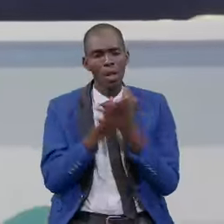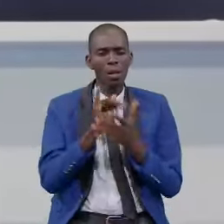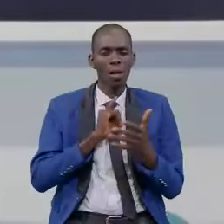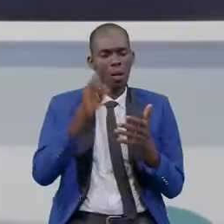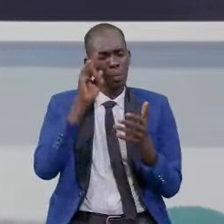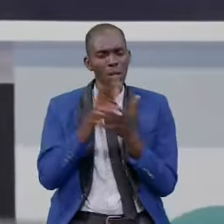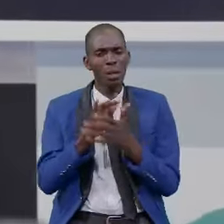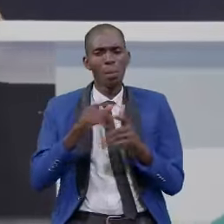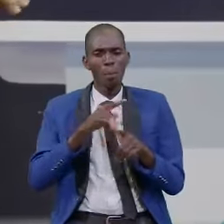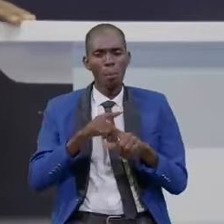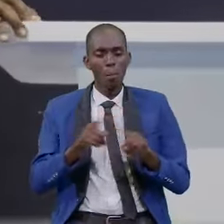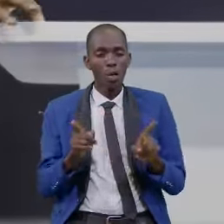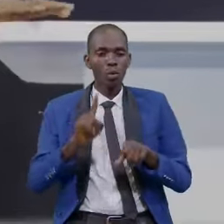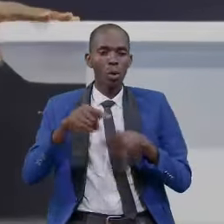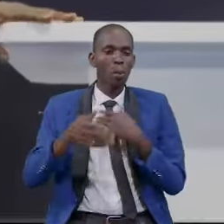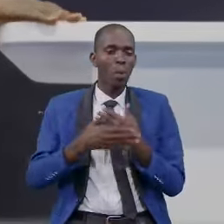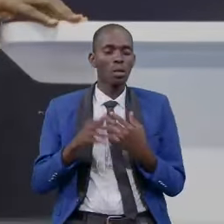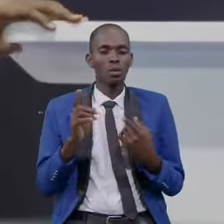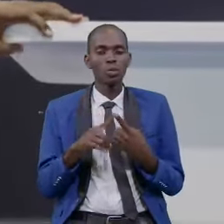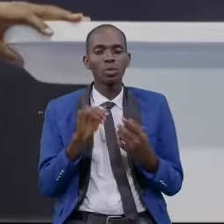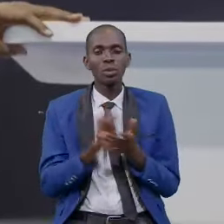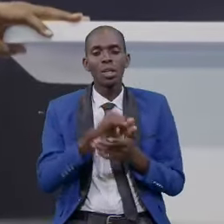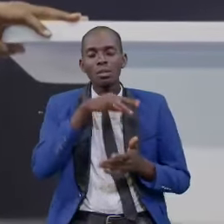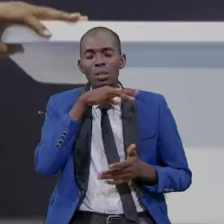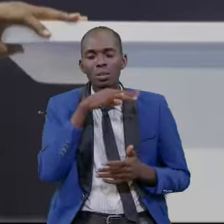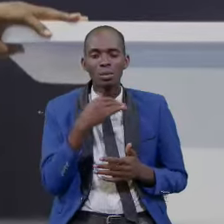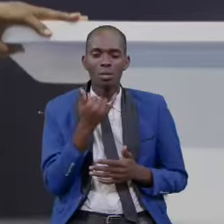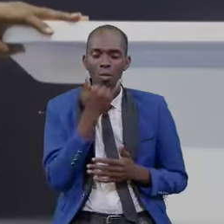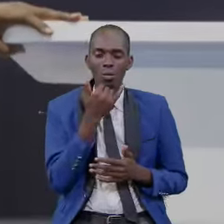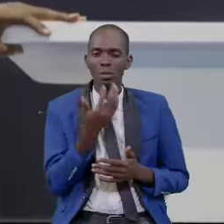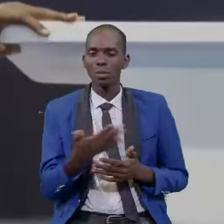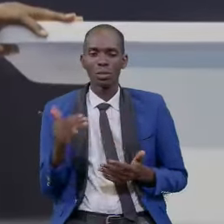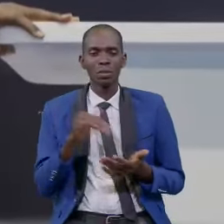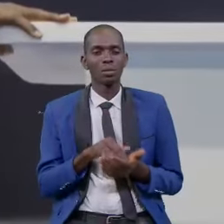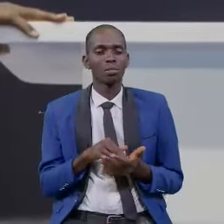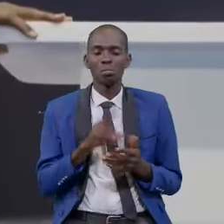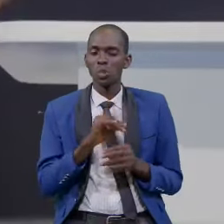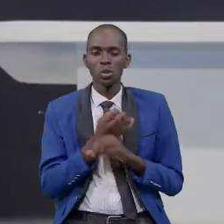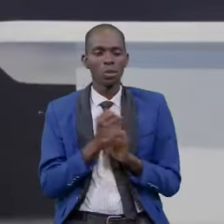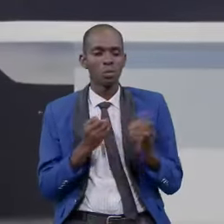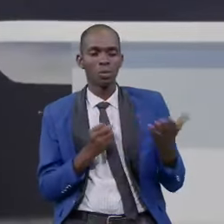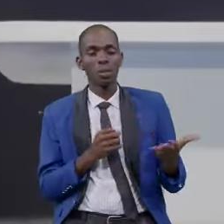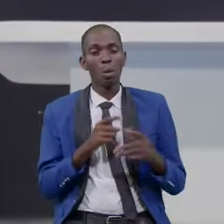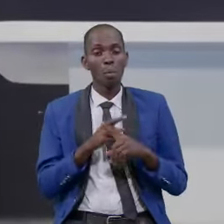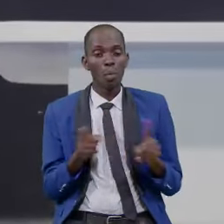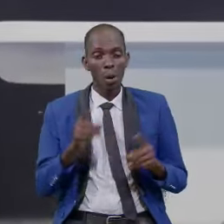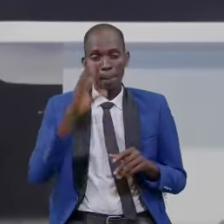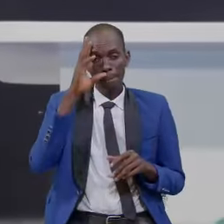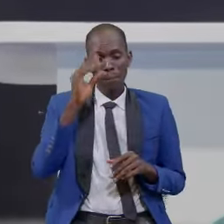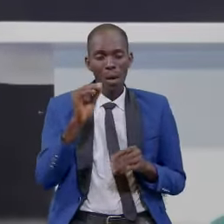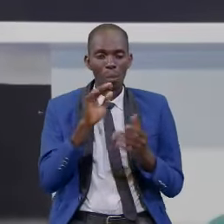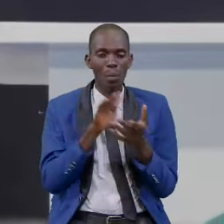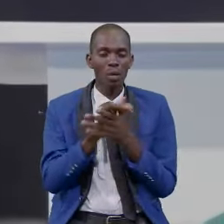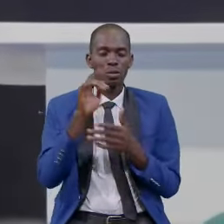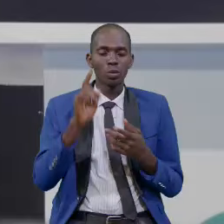no salvation there. Man believeth unto righteousness, and with